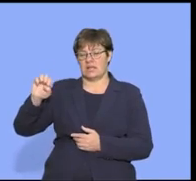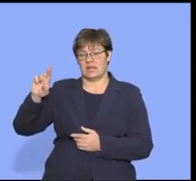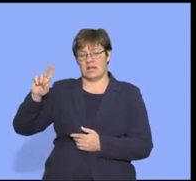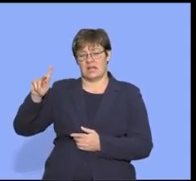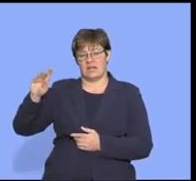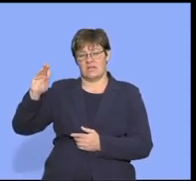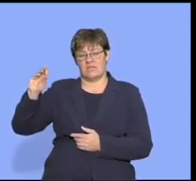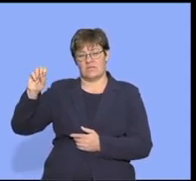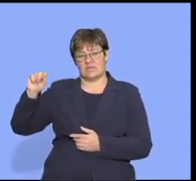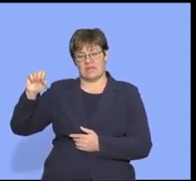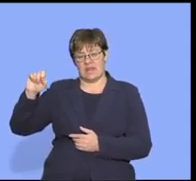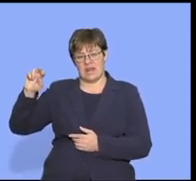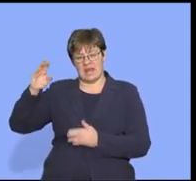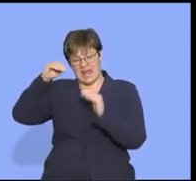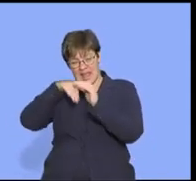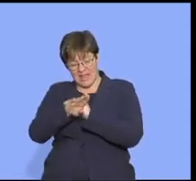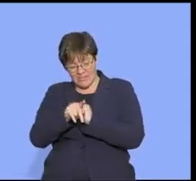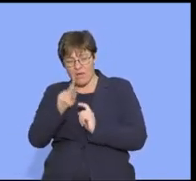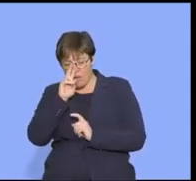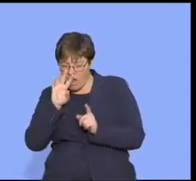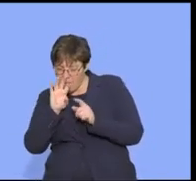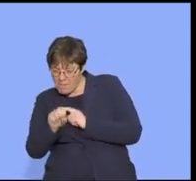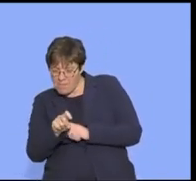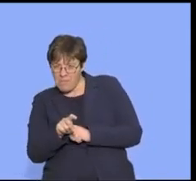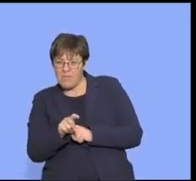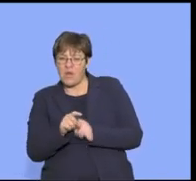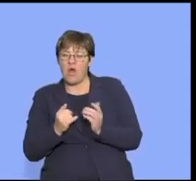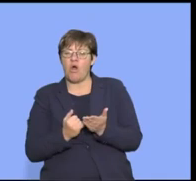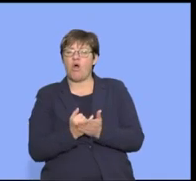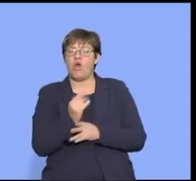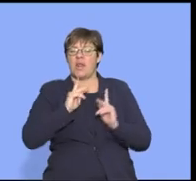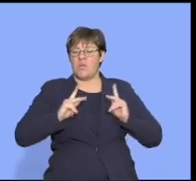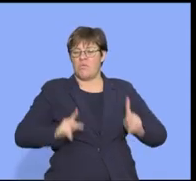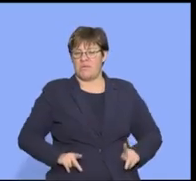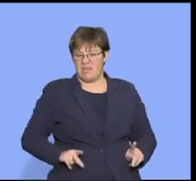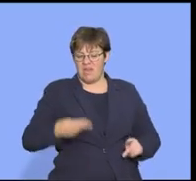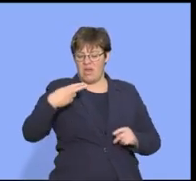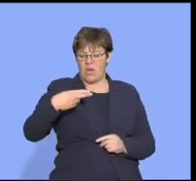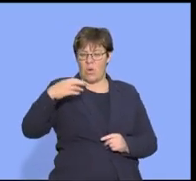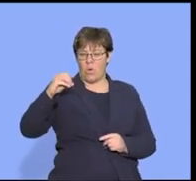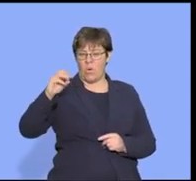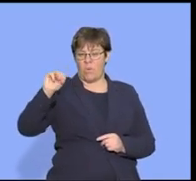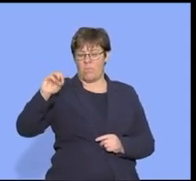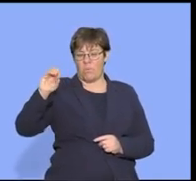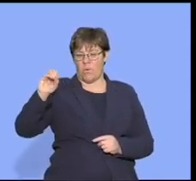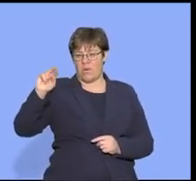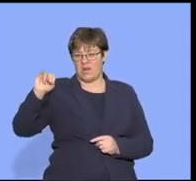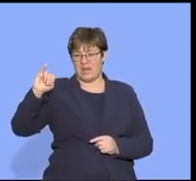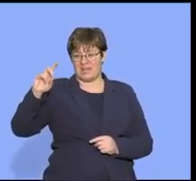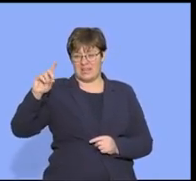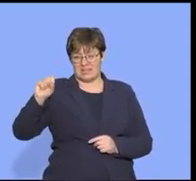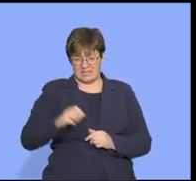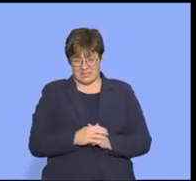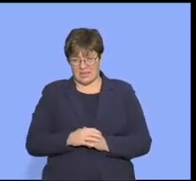about hominids or primitive or early humans. And they started arising